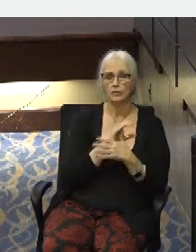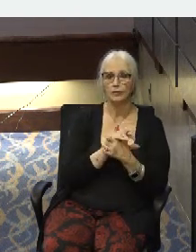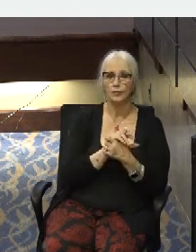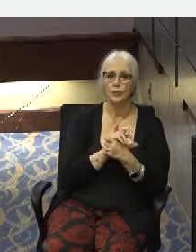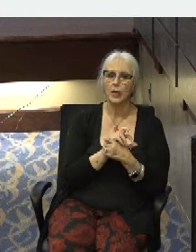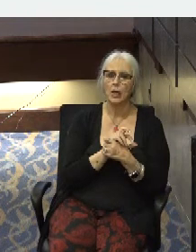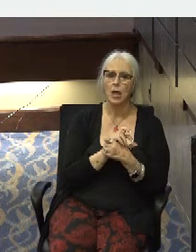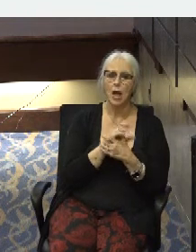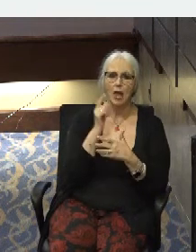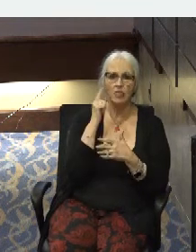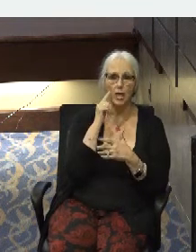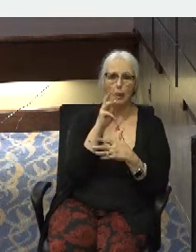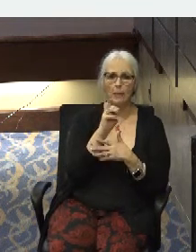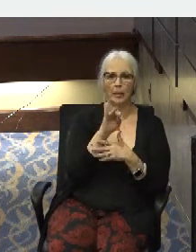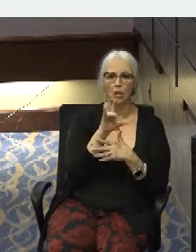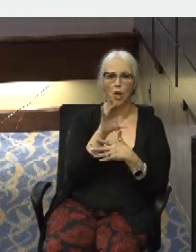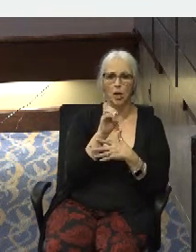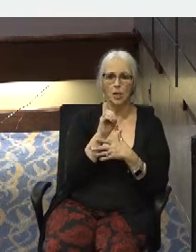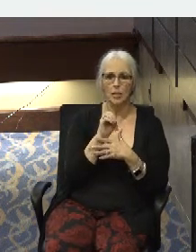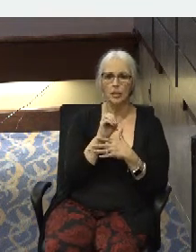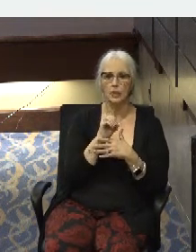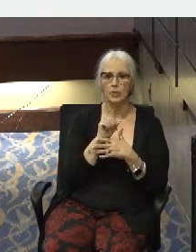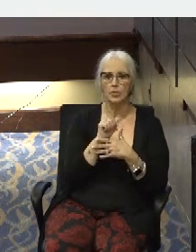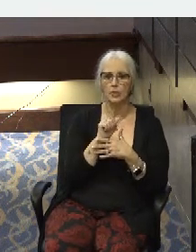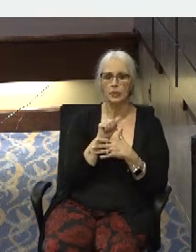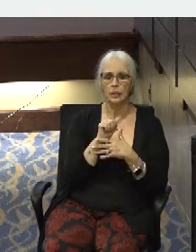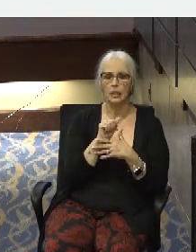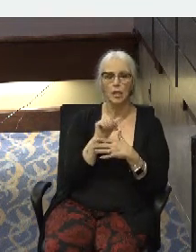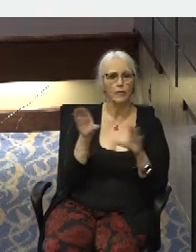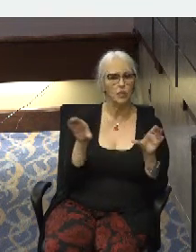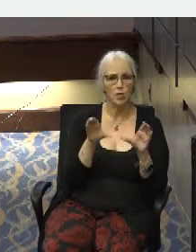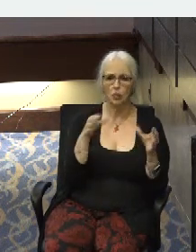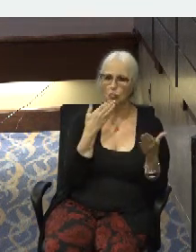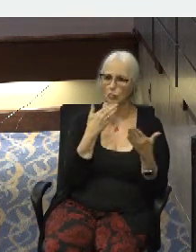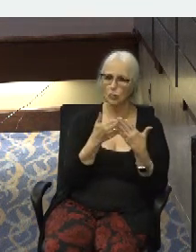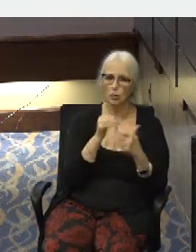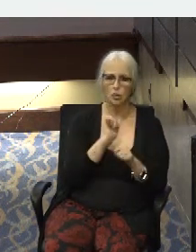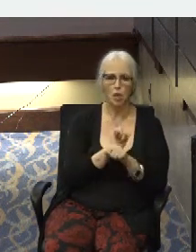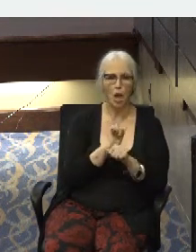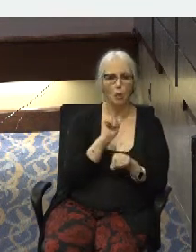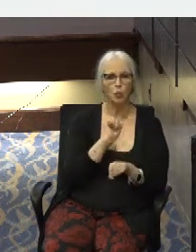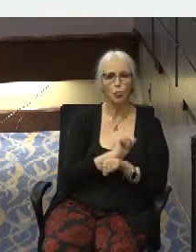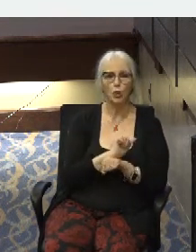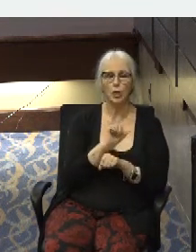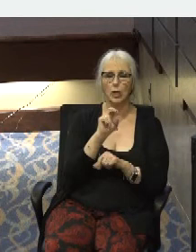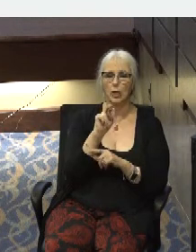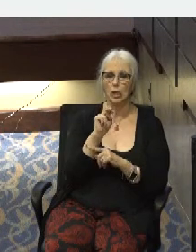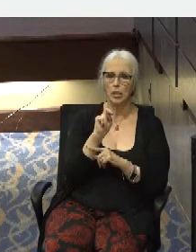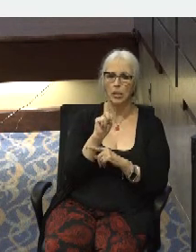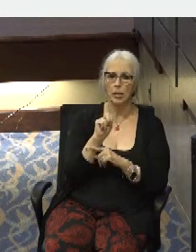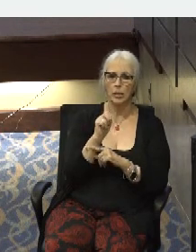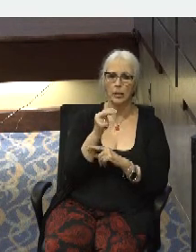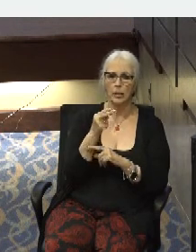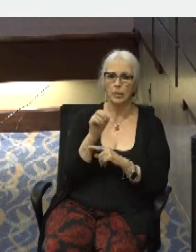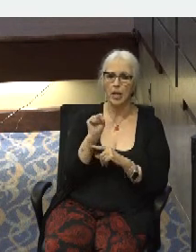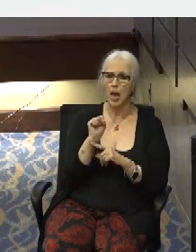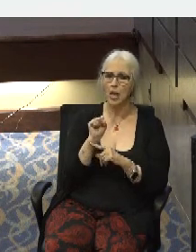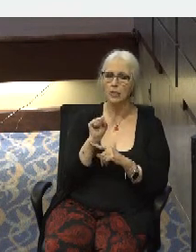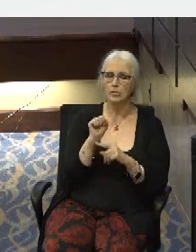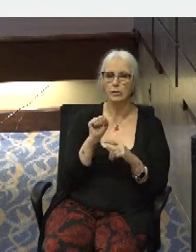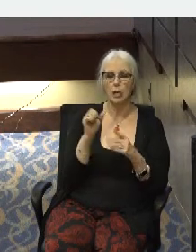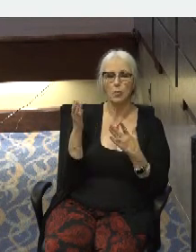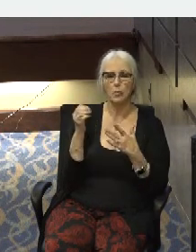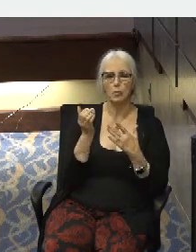think Magnolia and their point person on this, Sterling Hill, has done a good job working with the neighborhood association in this matter. They came and presented this